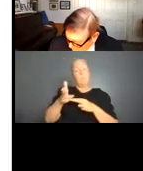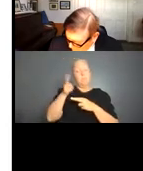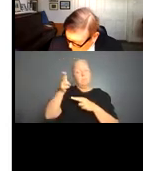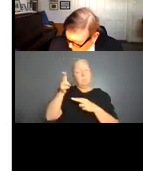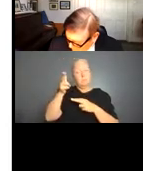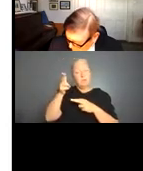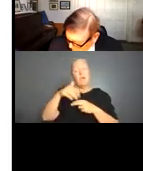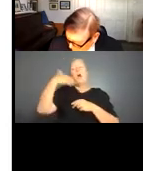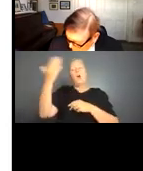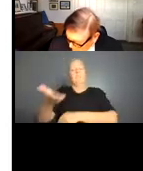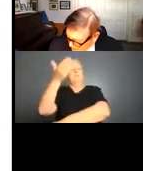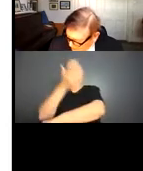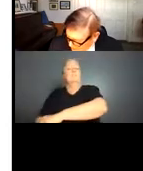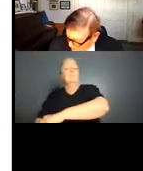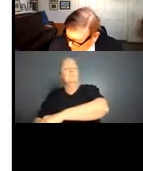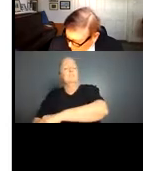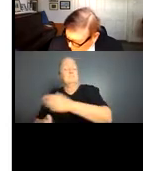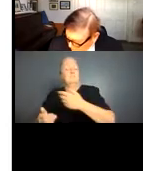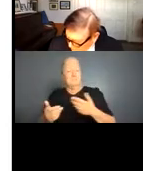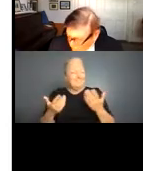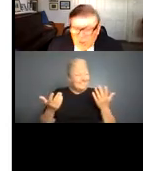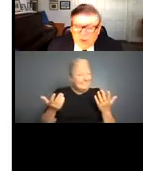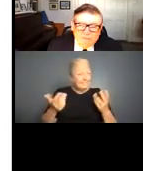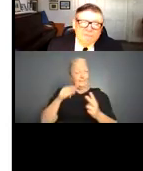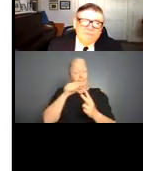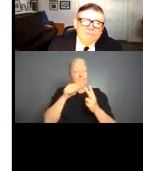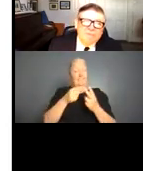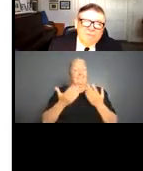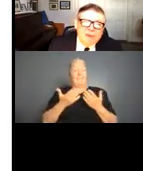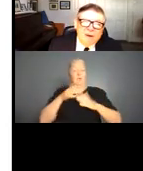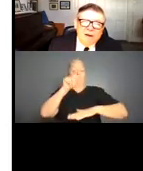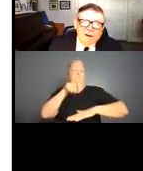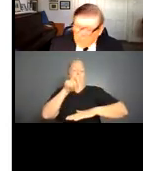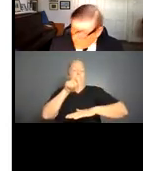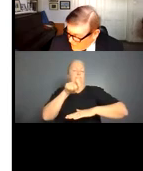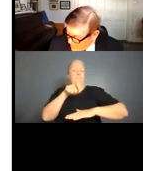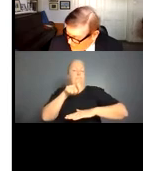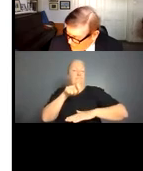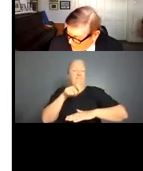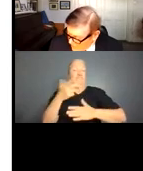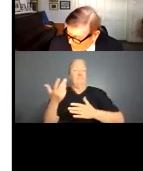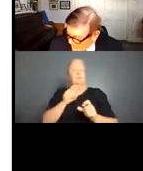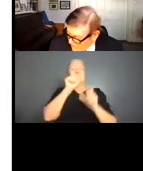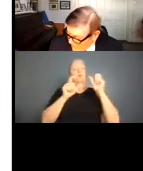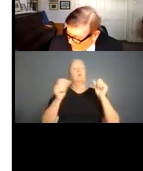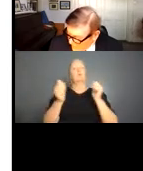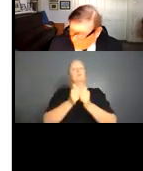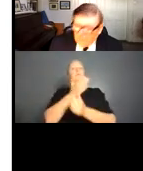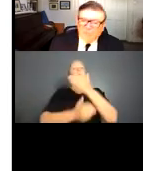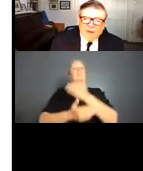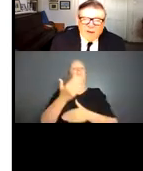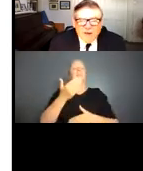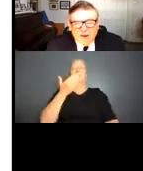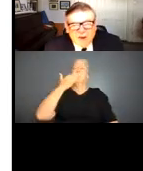amputated. So those are some of the outstanding cases that persons with disabilities really faced in Uganda. It was really